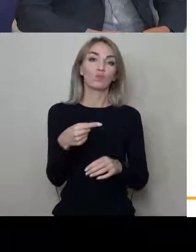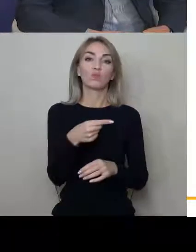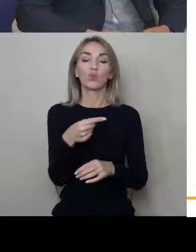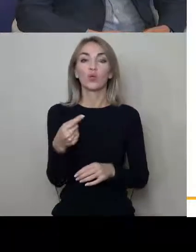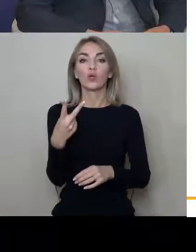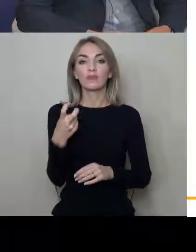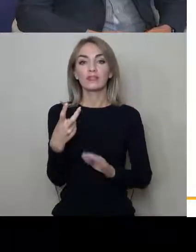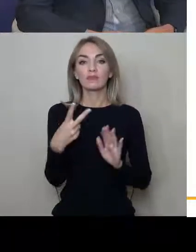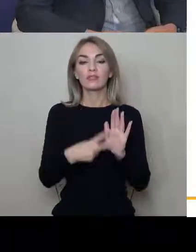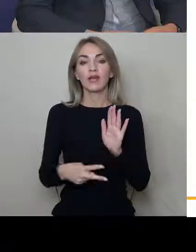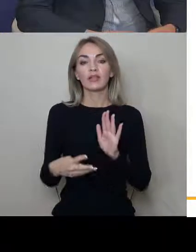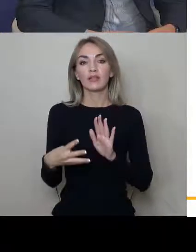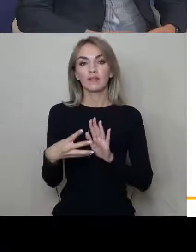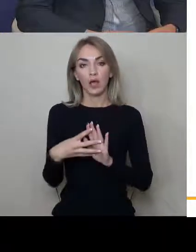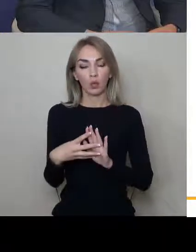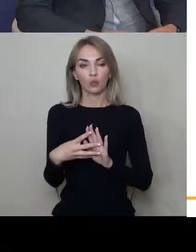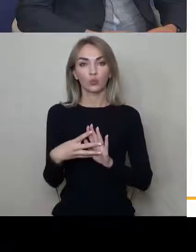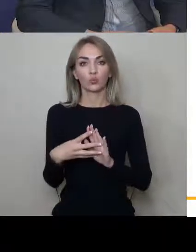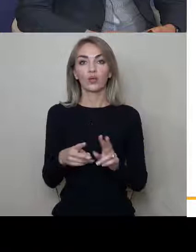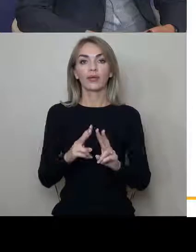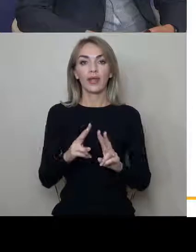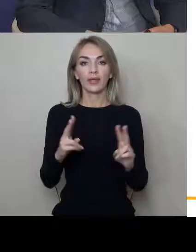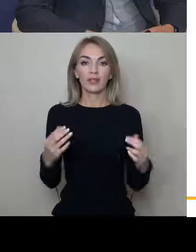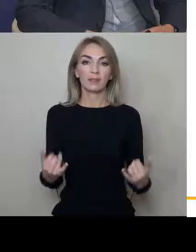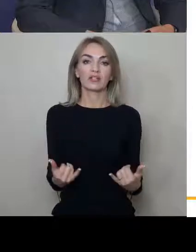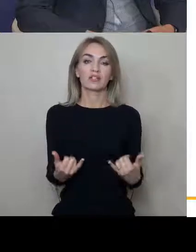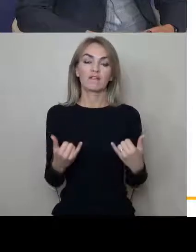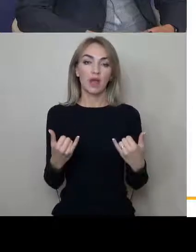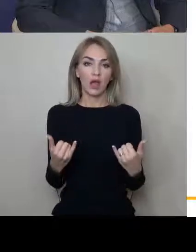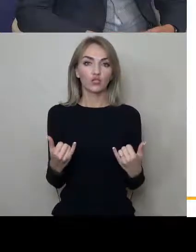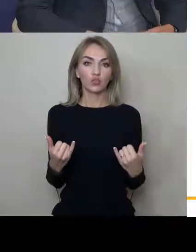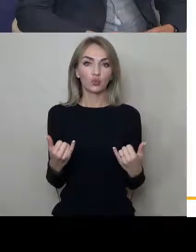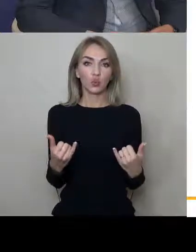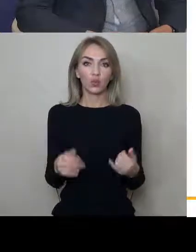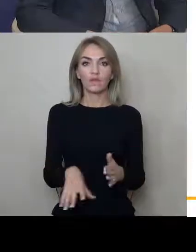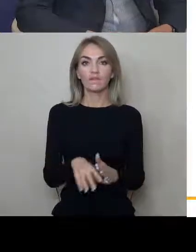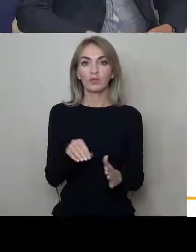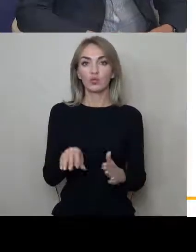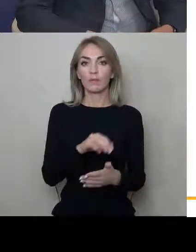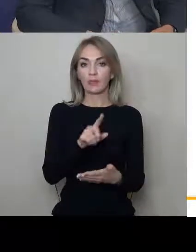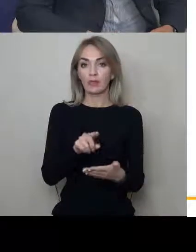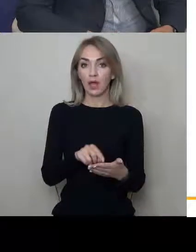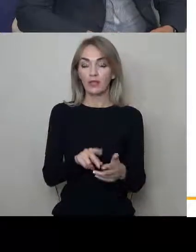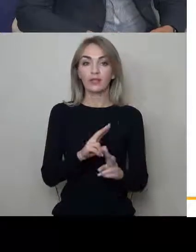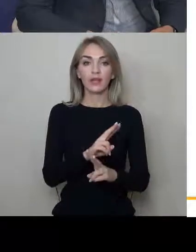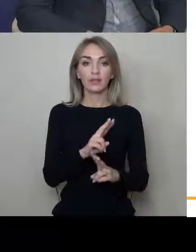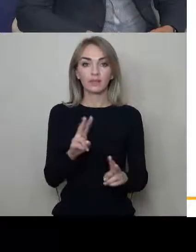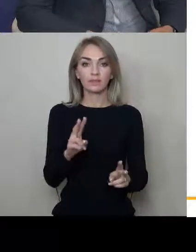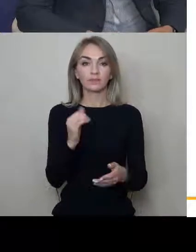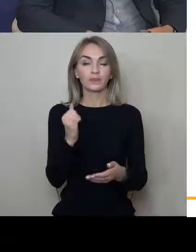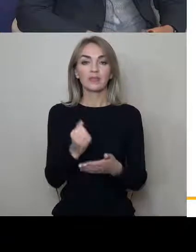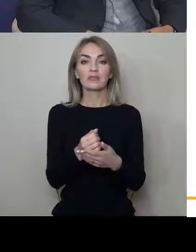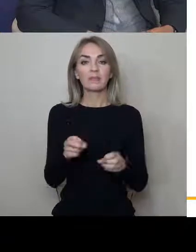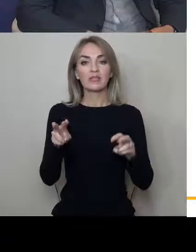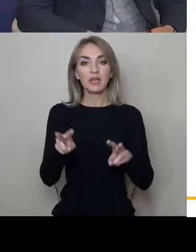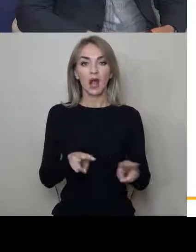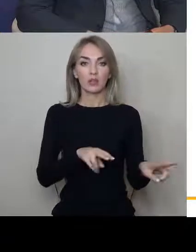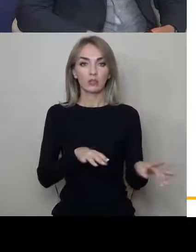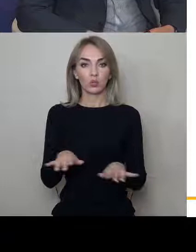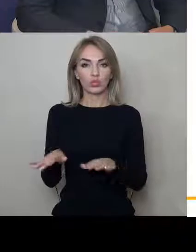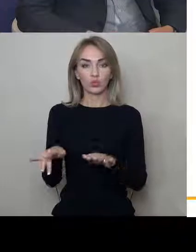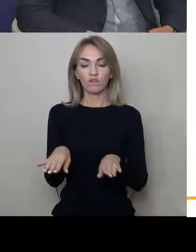That's articles 268 until 279. dedicated to electoral